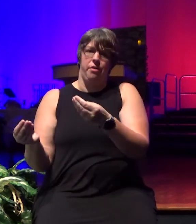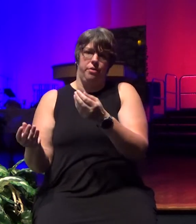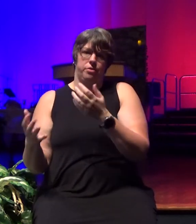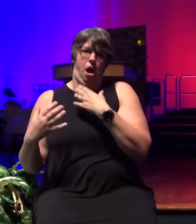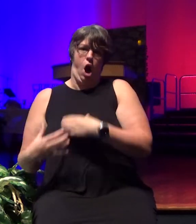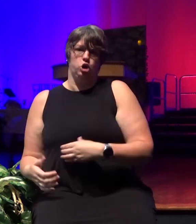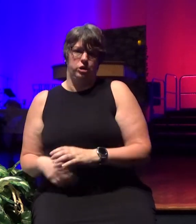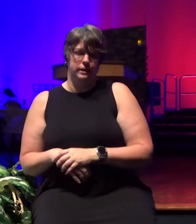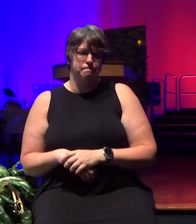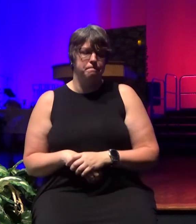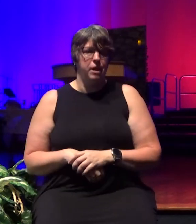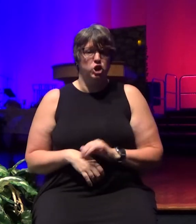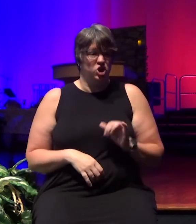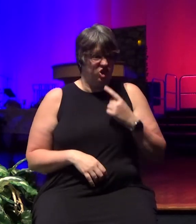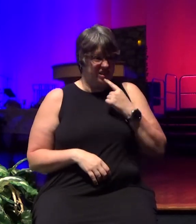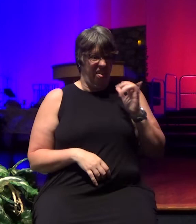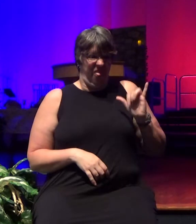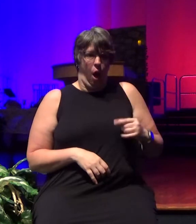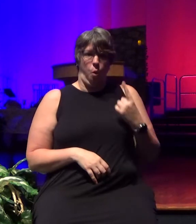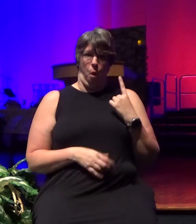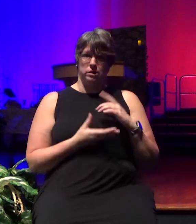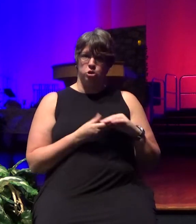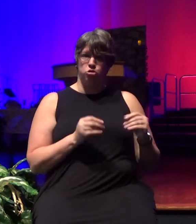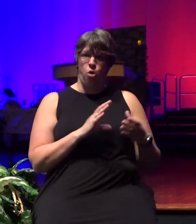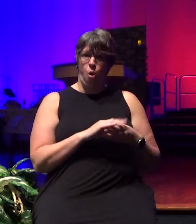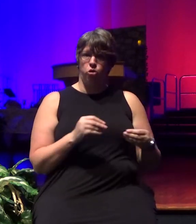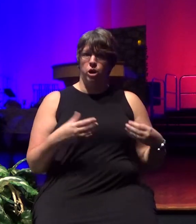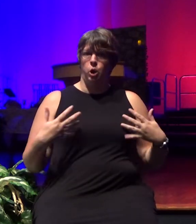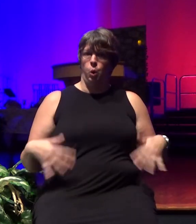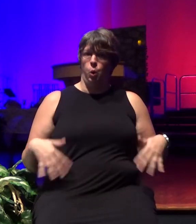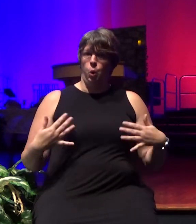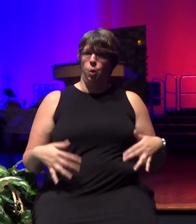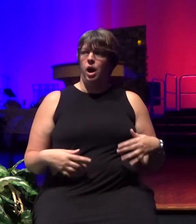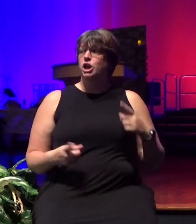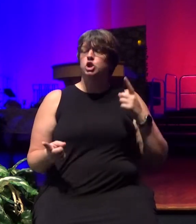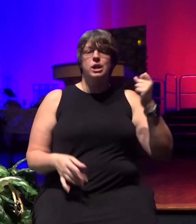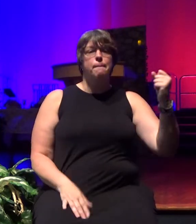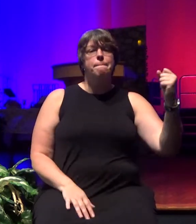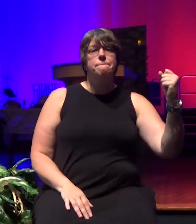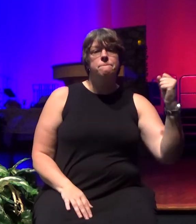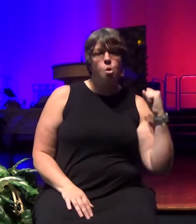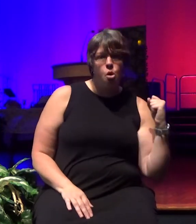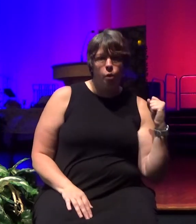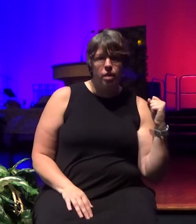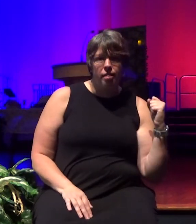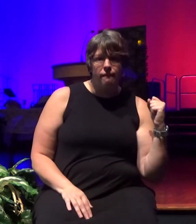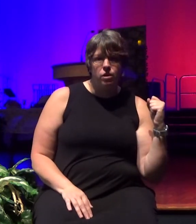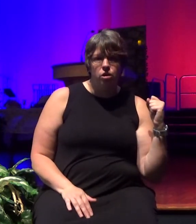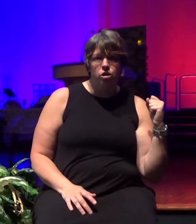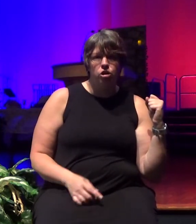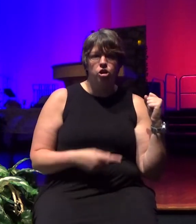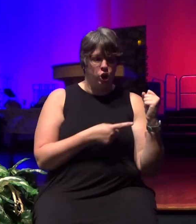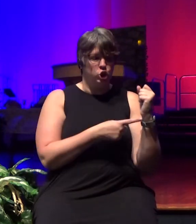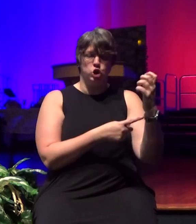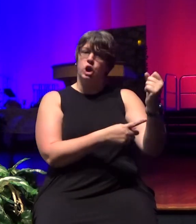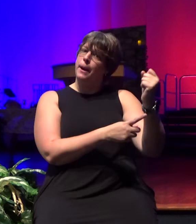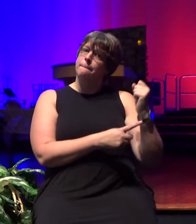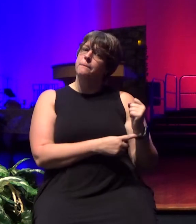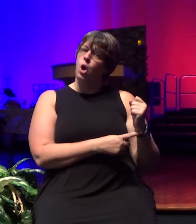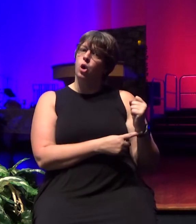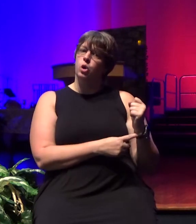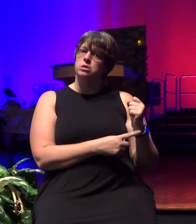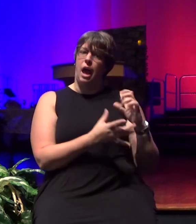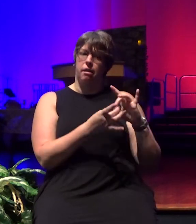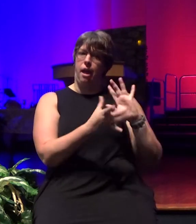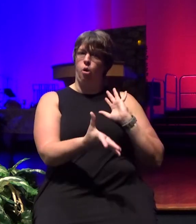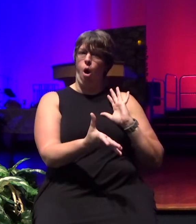pulled the release lever on her whole concept, her whole awareness of herself. And we can do that. Let's take